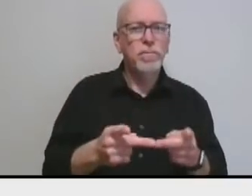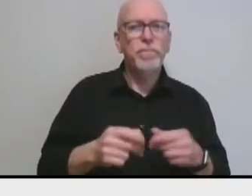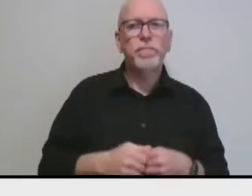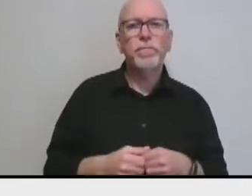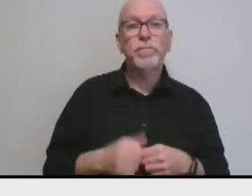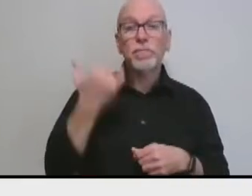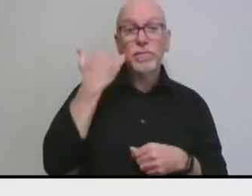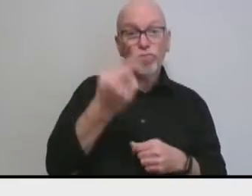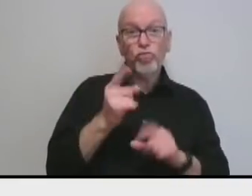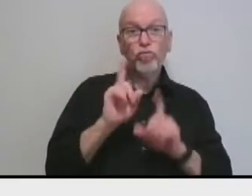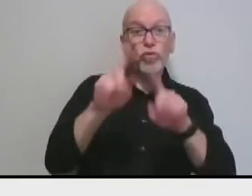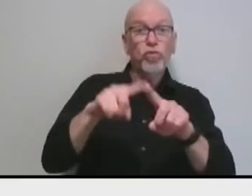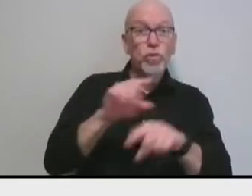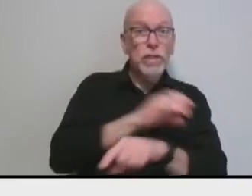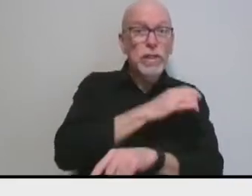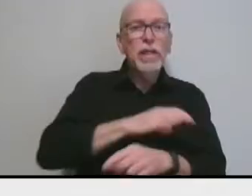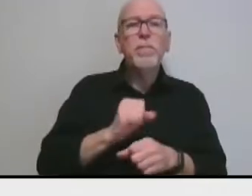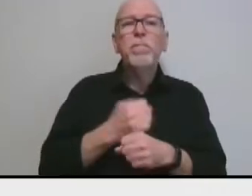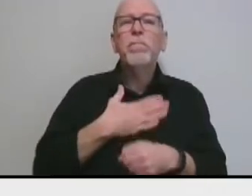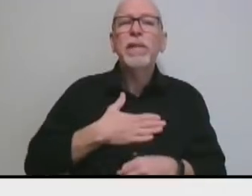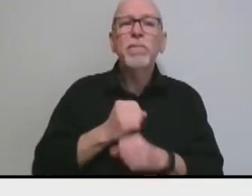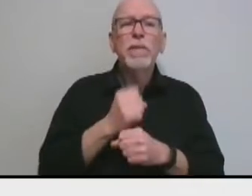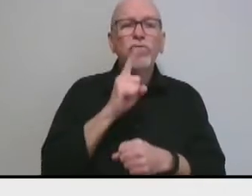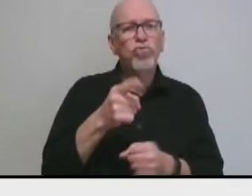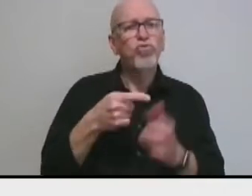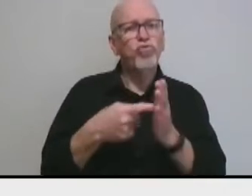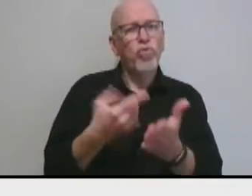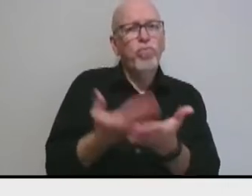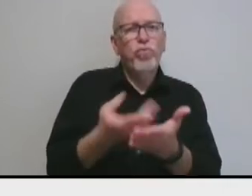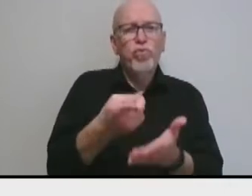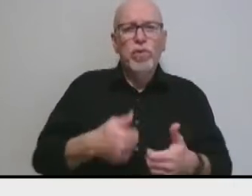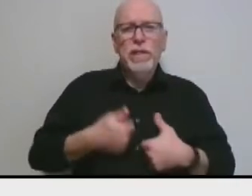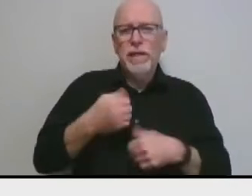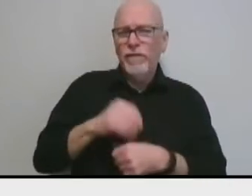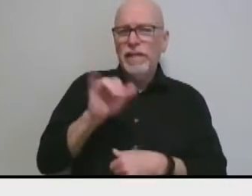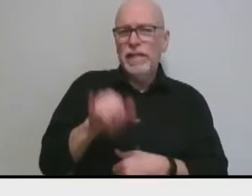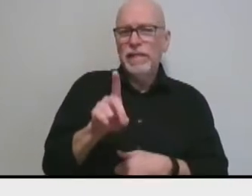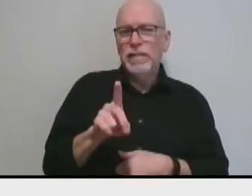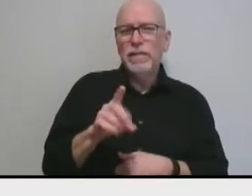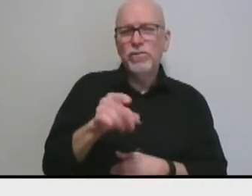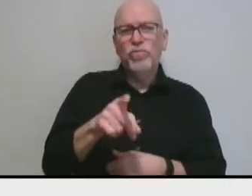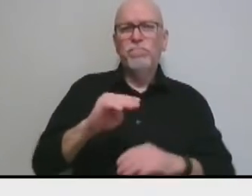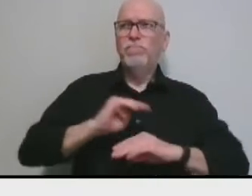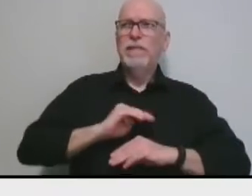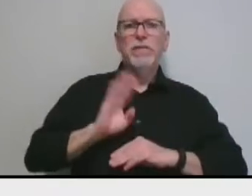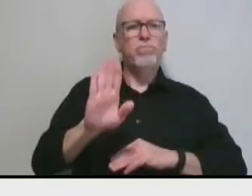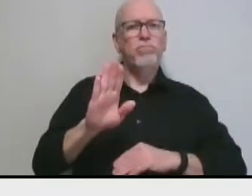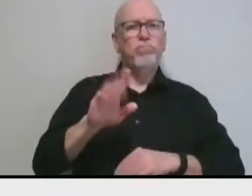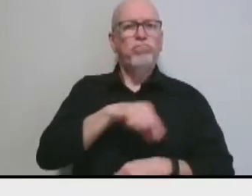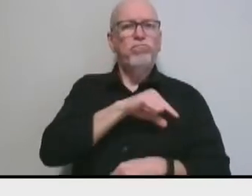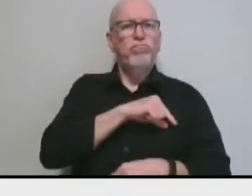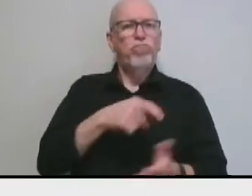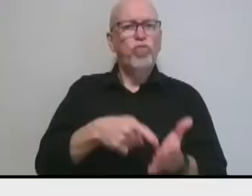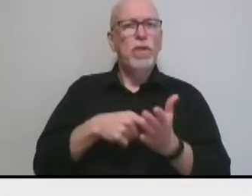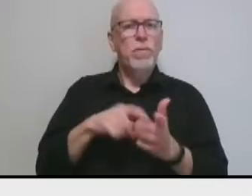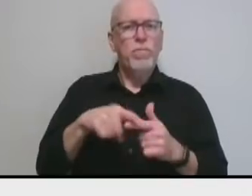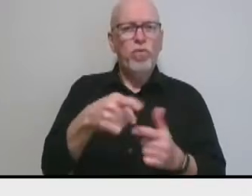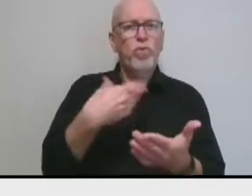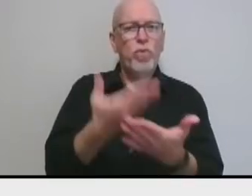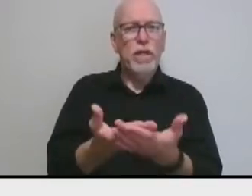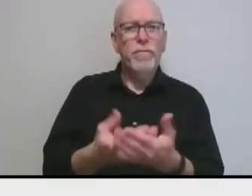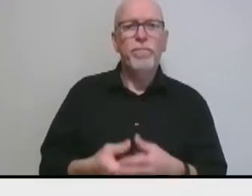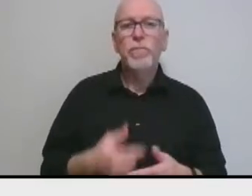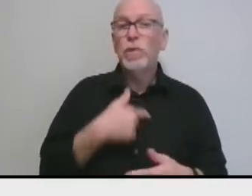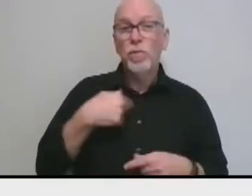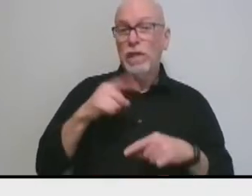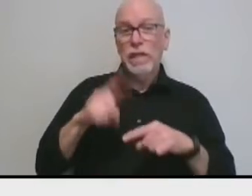coming to these clinics, please ensure that you can show proof that you live in Indiana and meet the current eligibility requirements upon arrival. We will not be